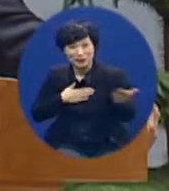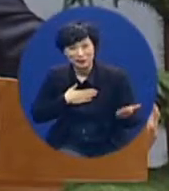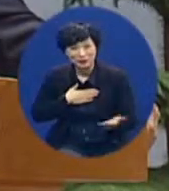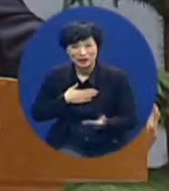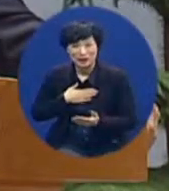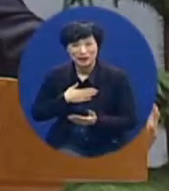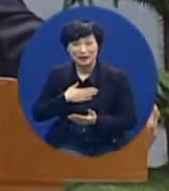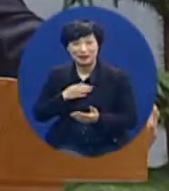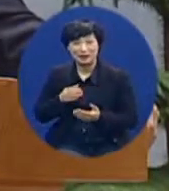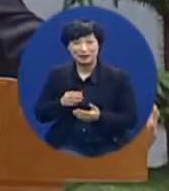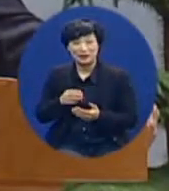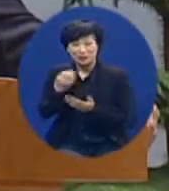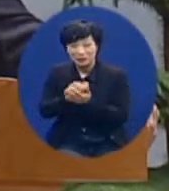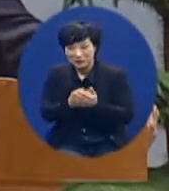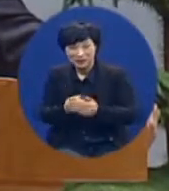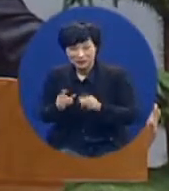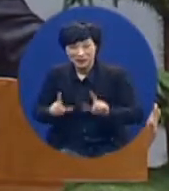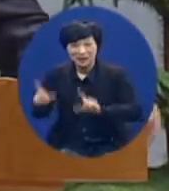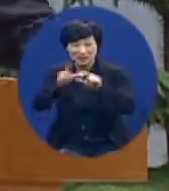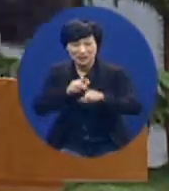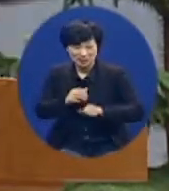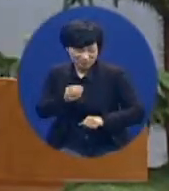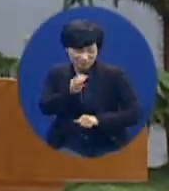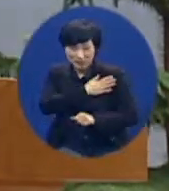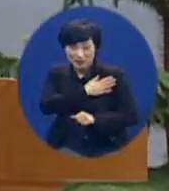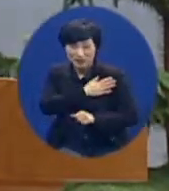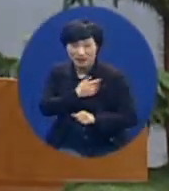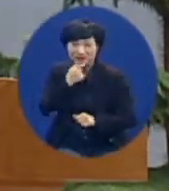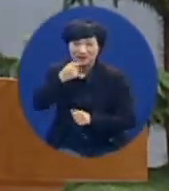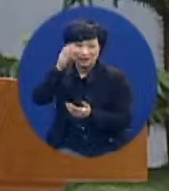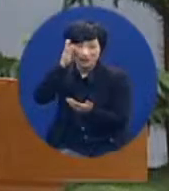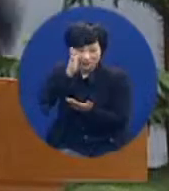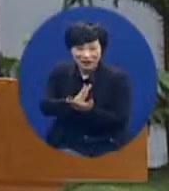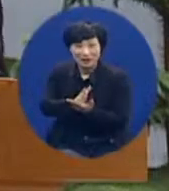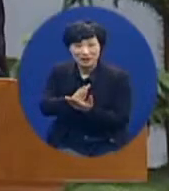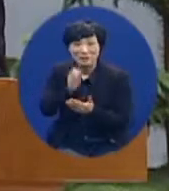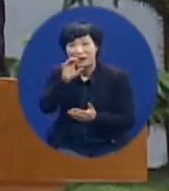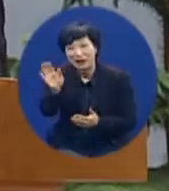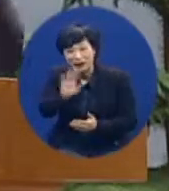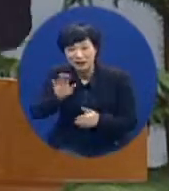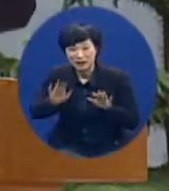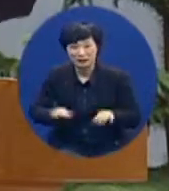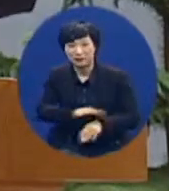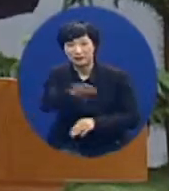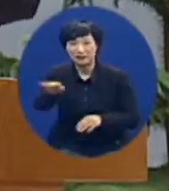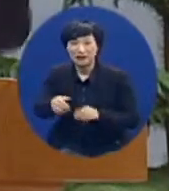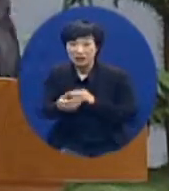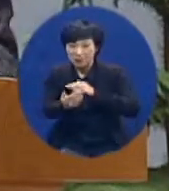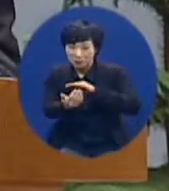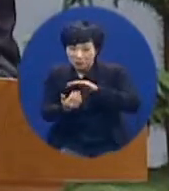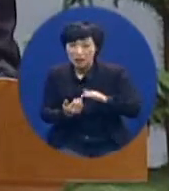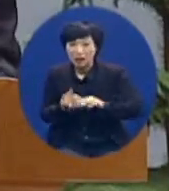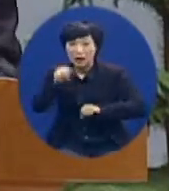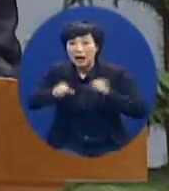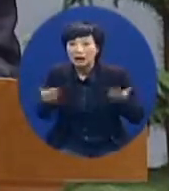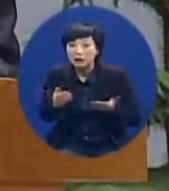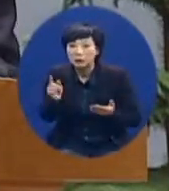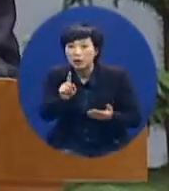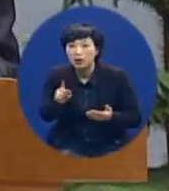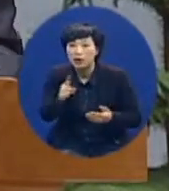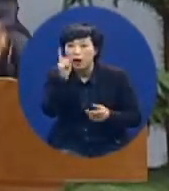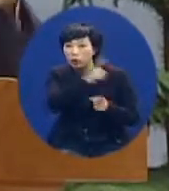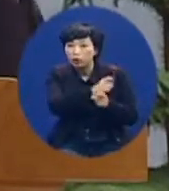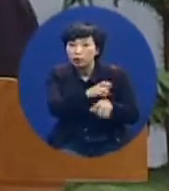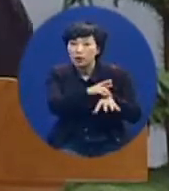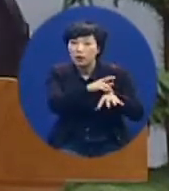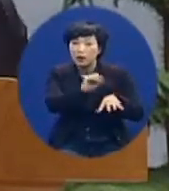I don't want you to make money. But what should be our priority? It is that we should not be